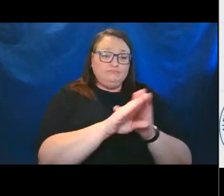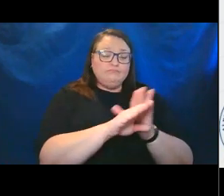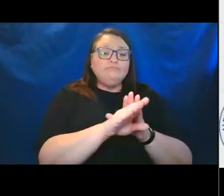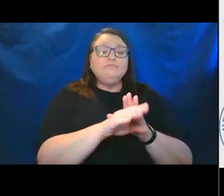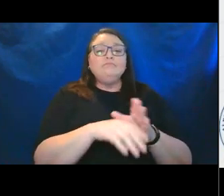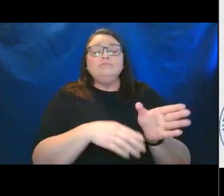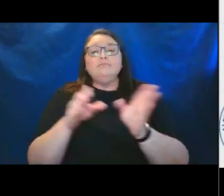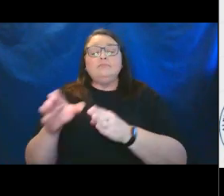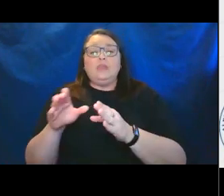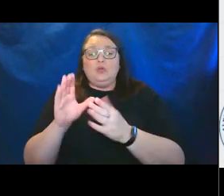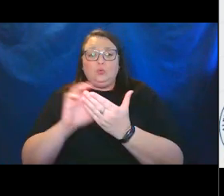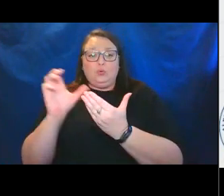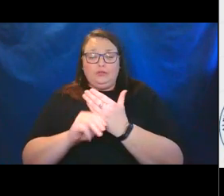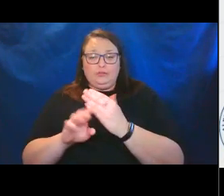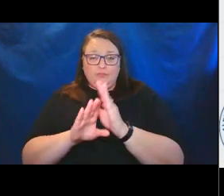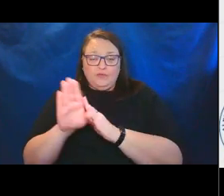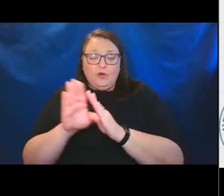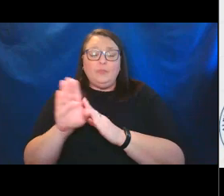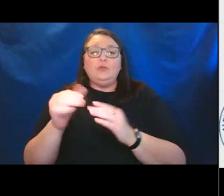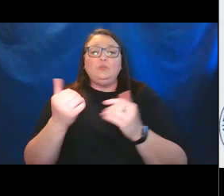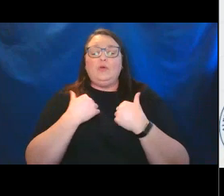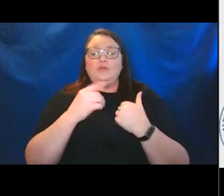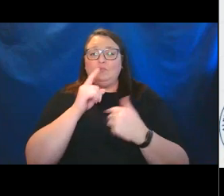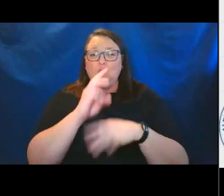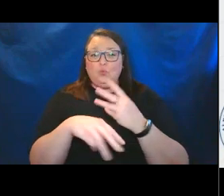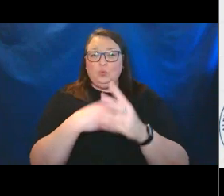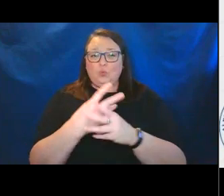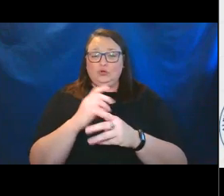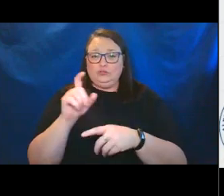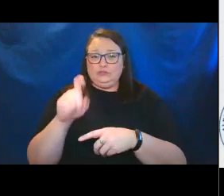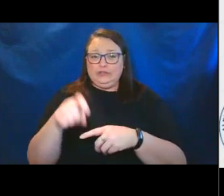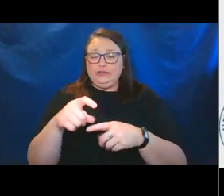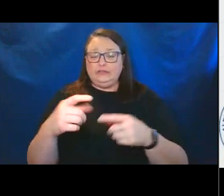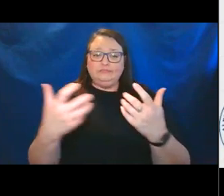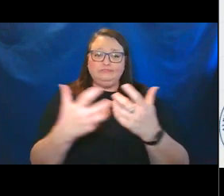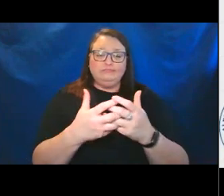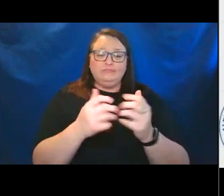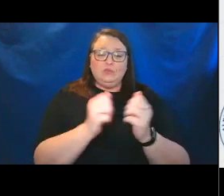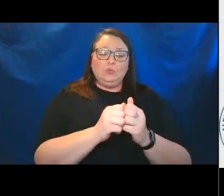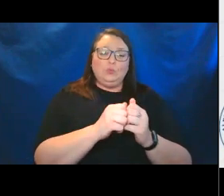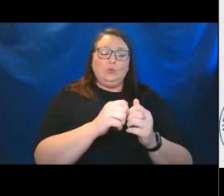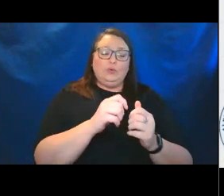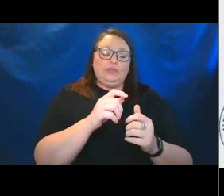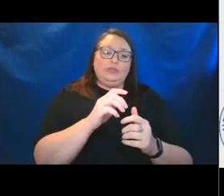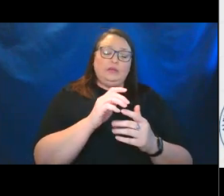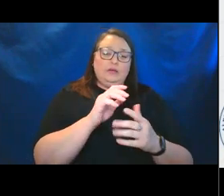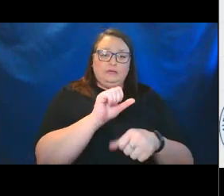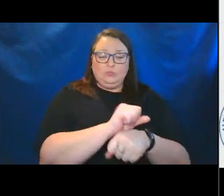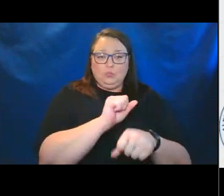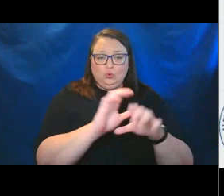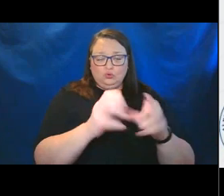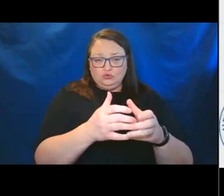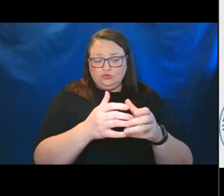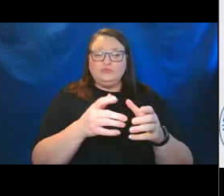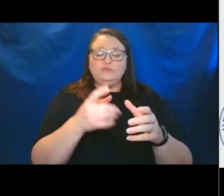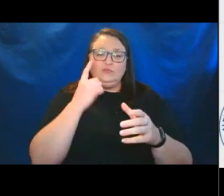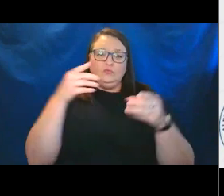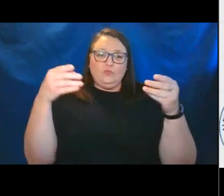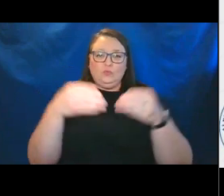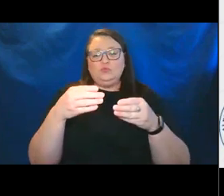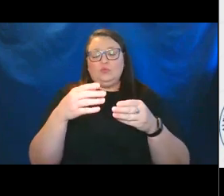aligning workforce development with real-world climate needs, ensuring cultural, economic, and environmental sustainability. Next slide.